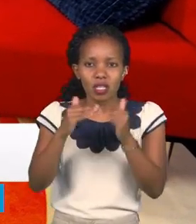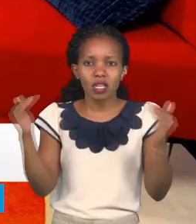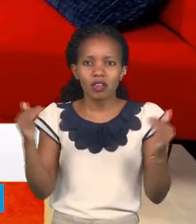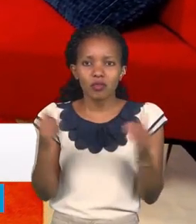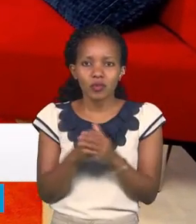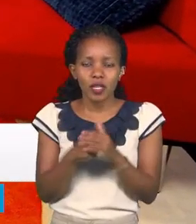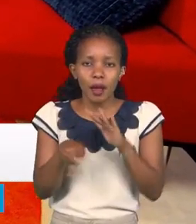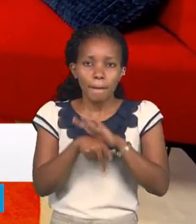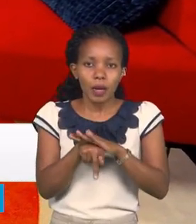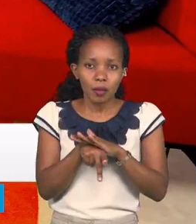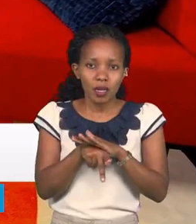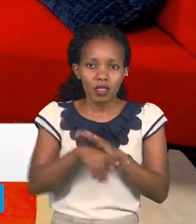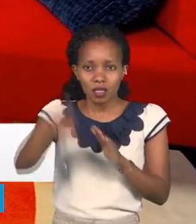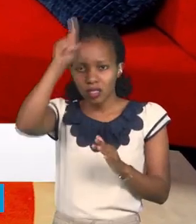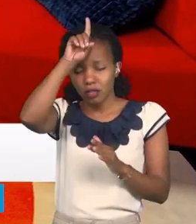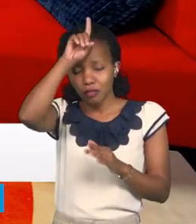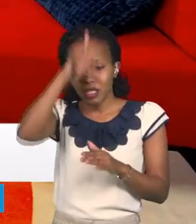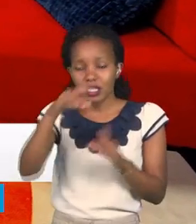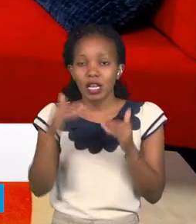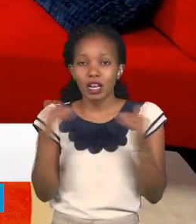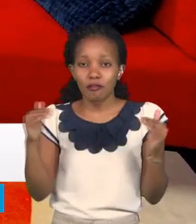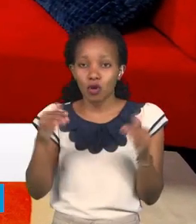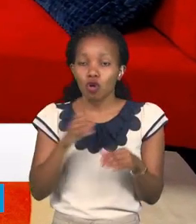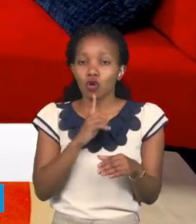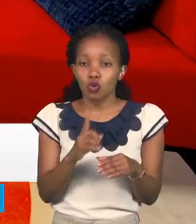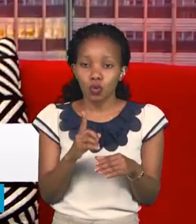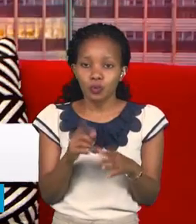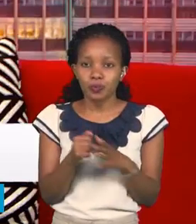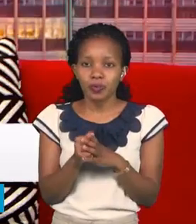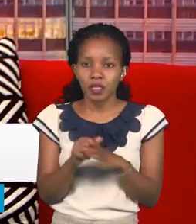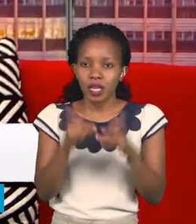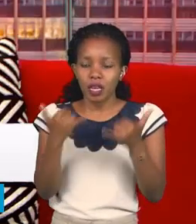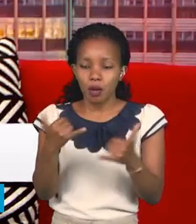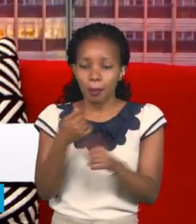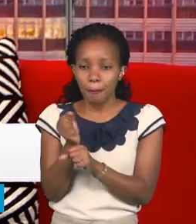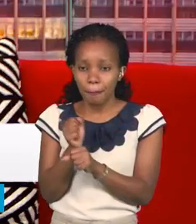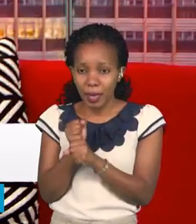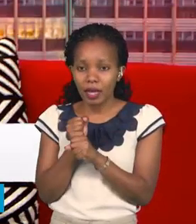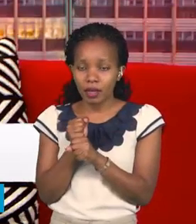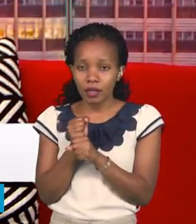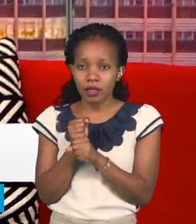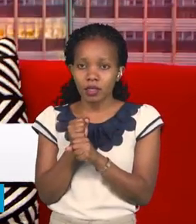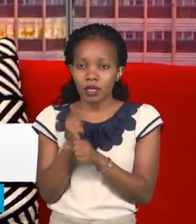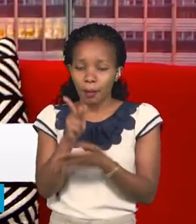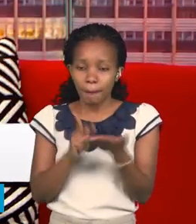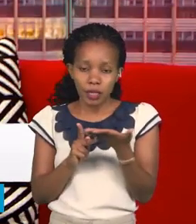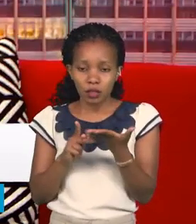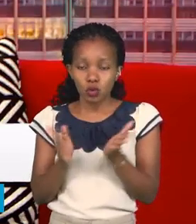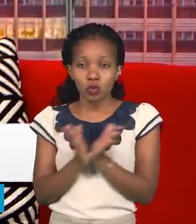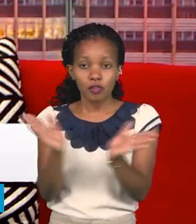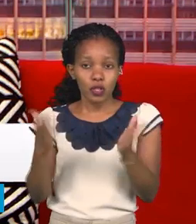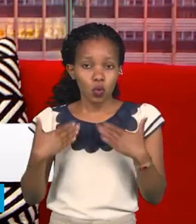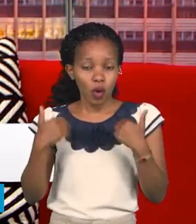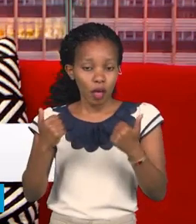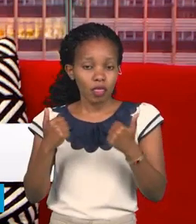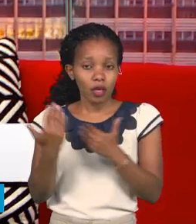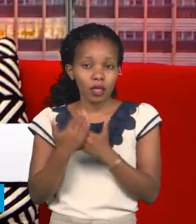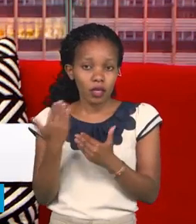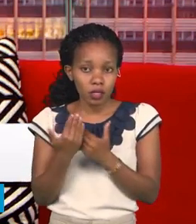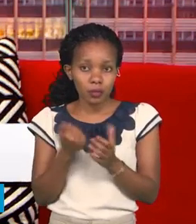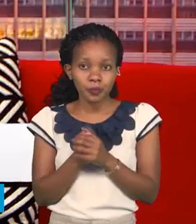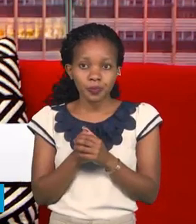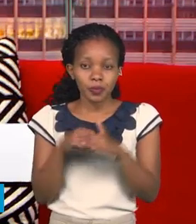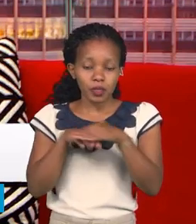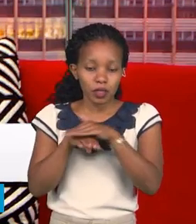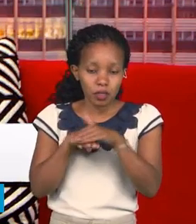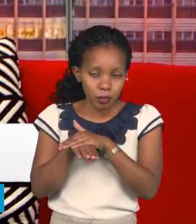addressed. Primary at the okay. village level, okay. right? Okay. So now we have to make, like, you as part of the universal healthcare also, absolutely. Right? Mm-hmm.